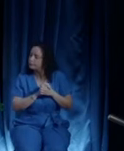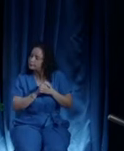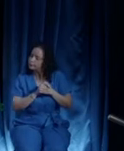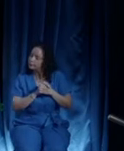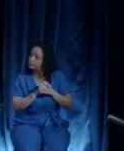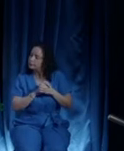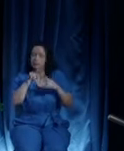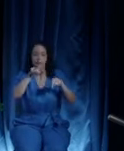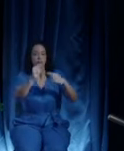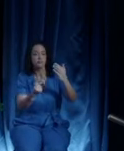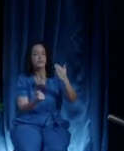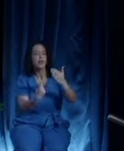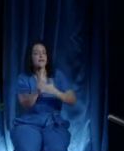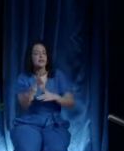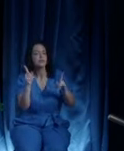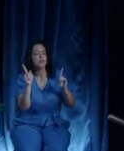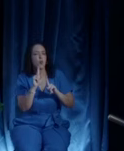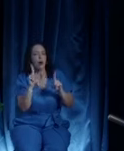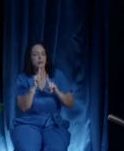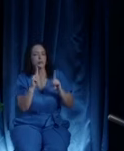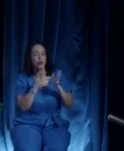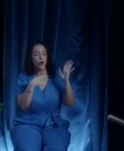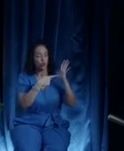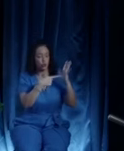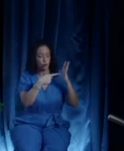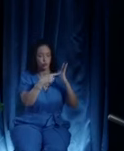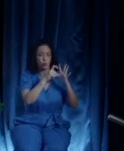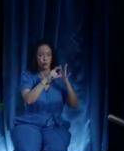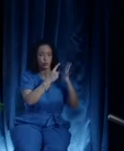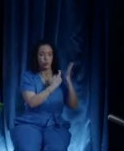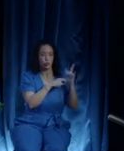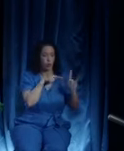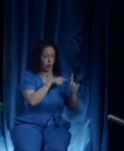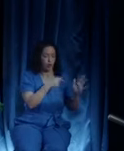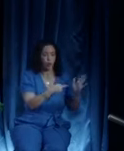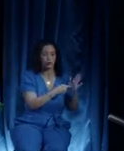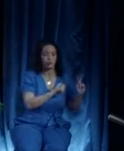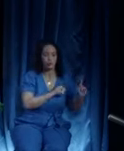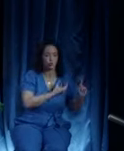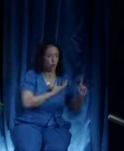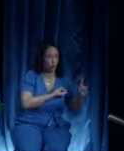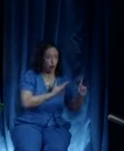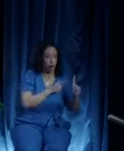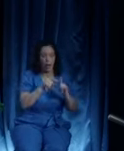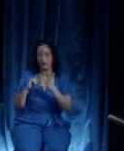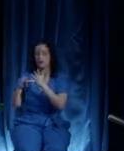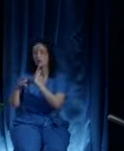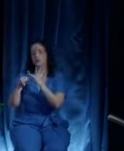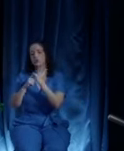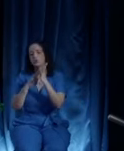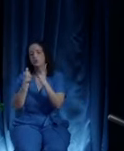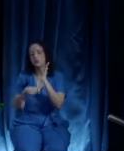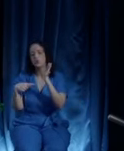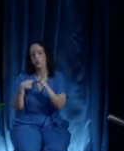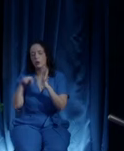So this event is about the Tudor and Stuart courts, how to survive a Tudor and Stuart court. And so